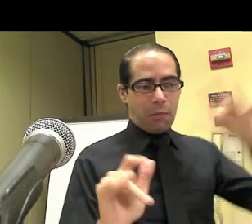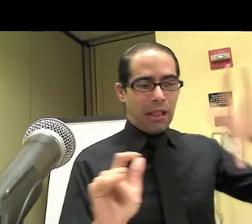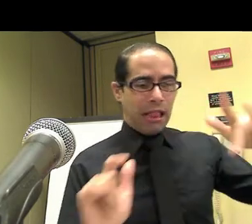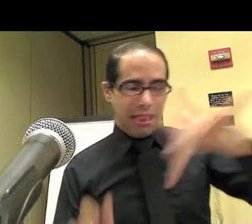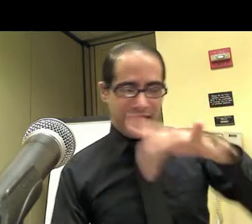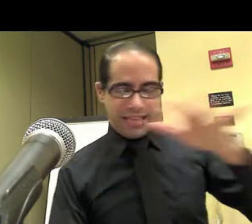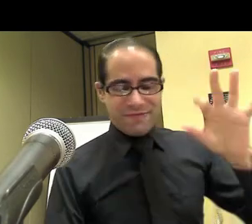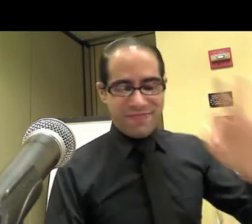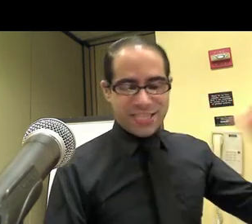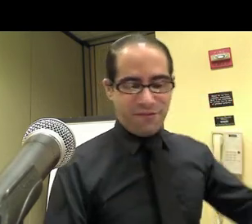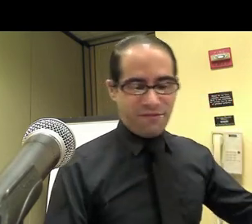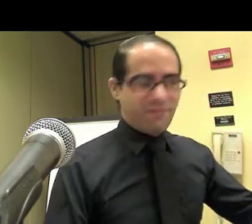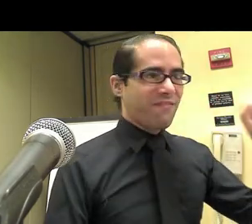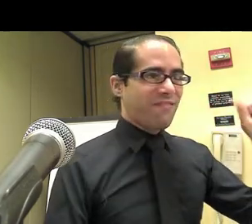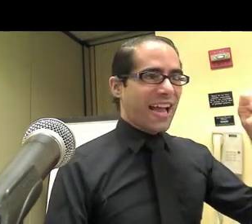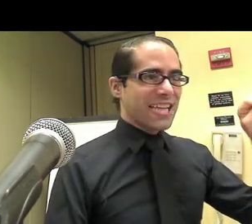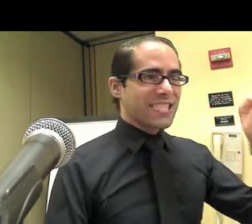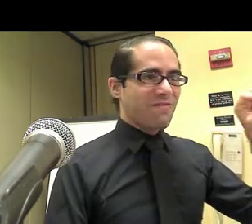deaf people.